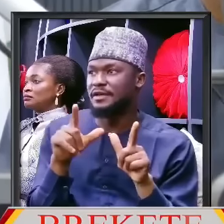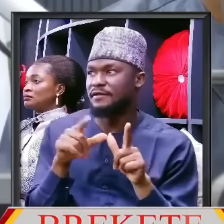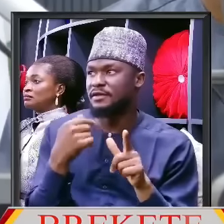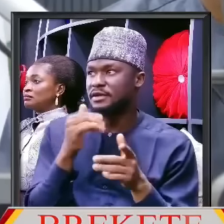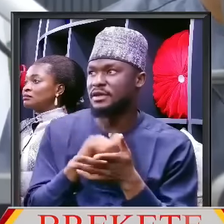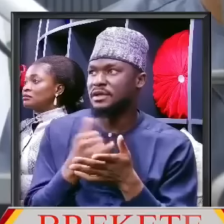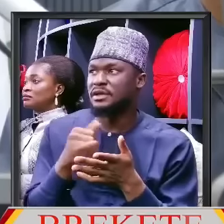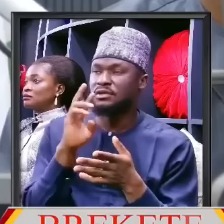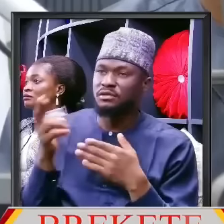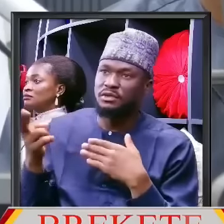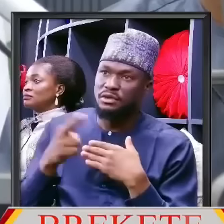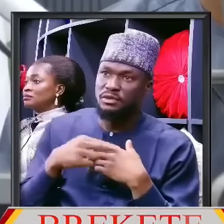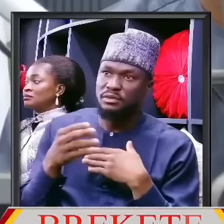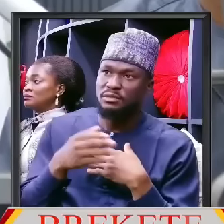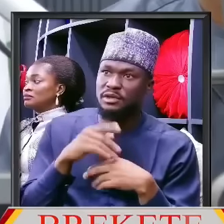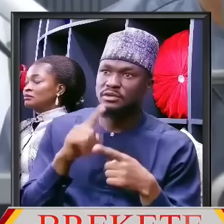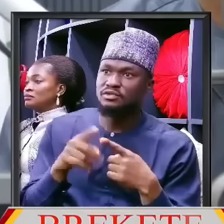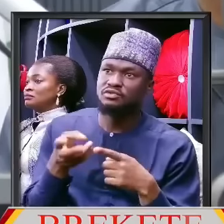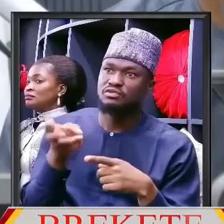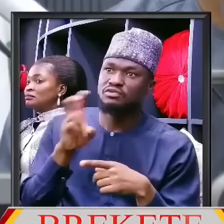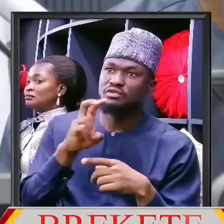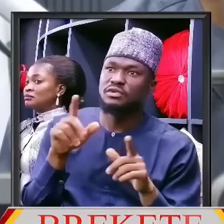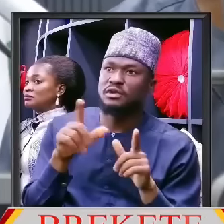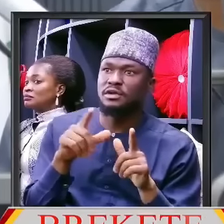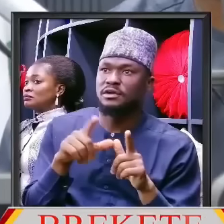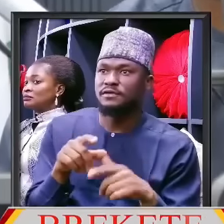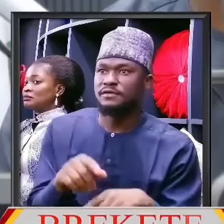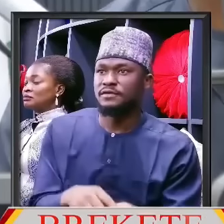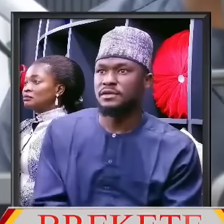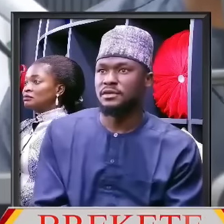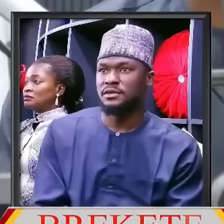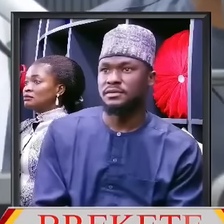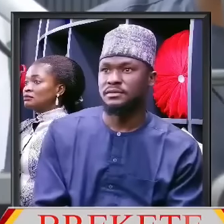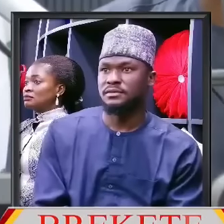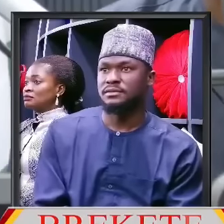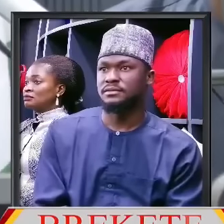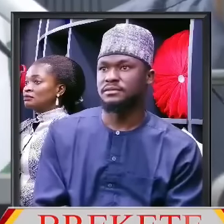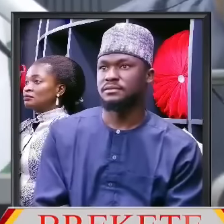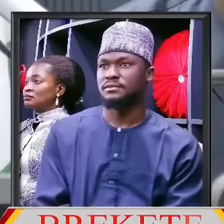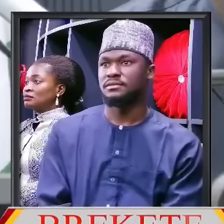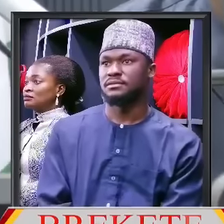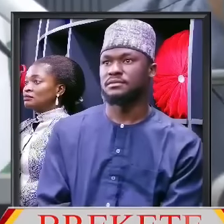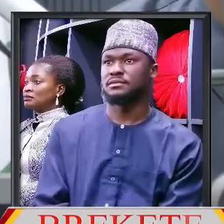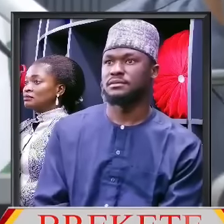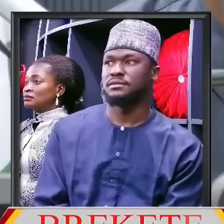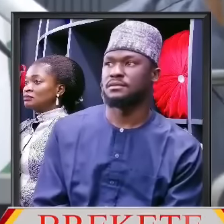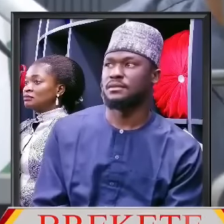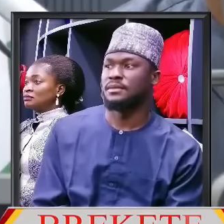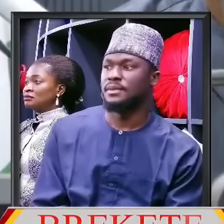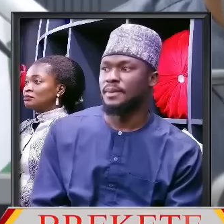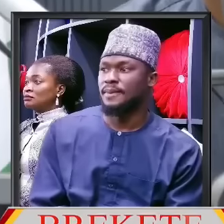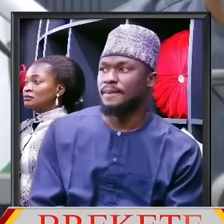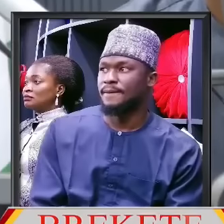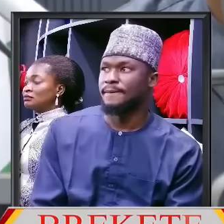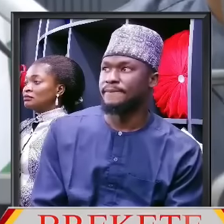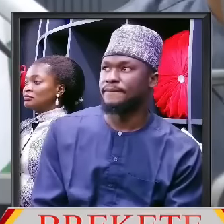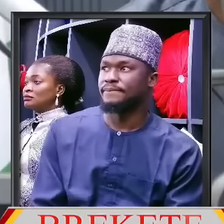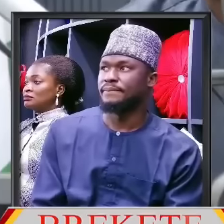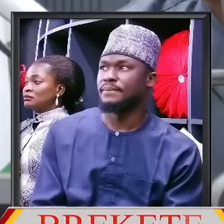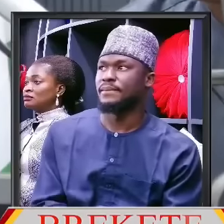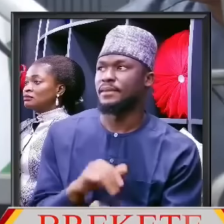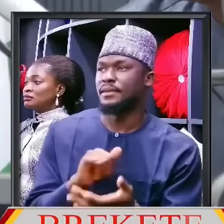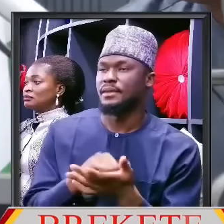They said they will return them to 200 level. No, 200 too far. Now, if not 300, say if you go, they understand so, them.